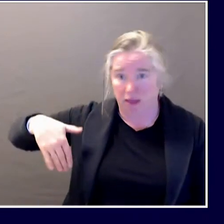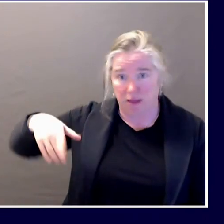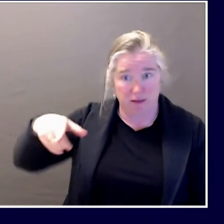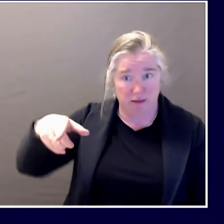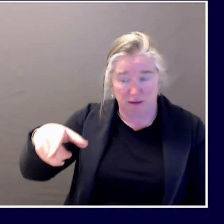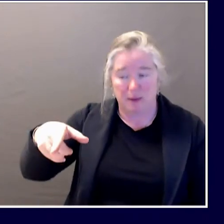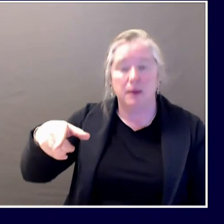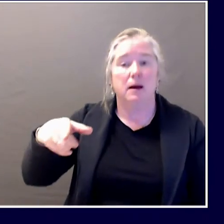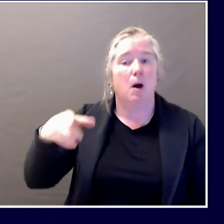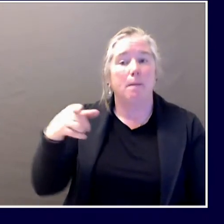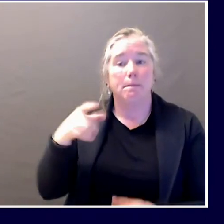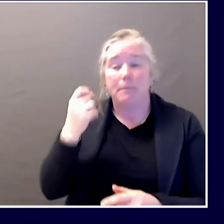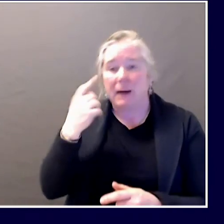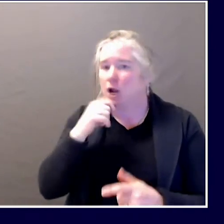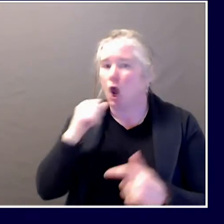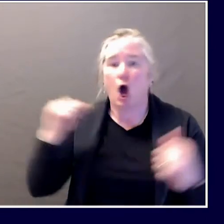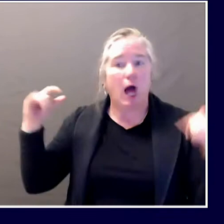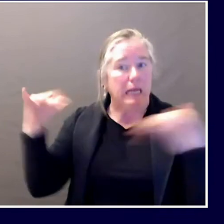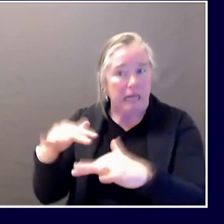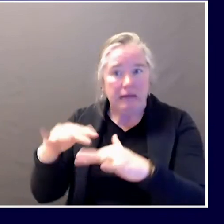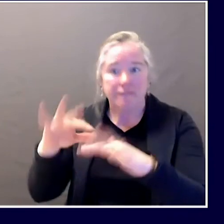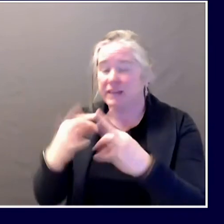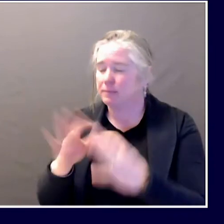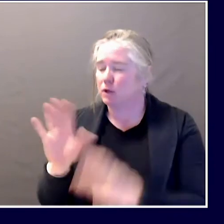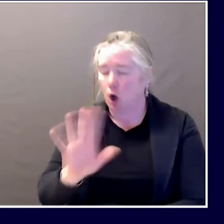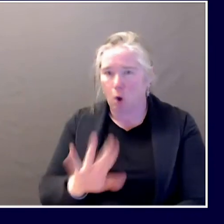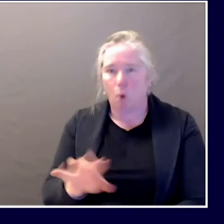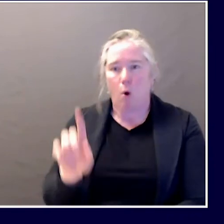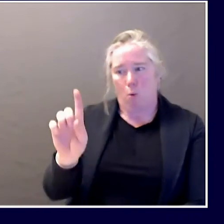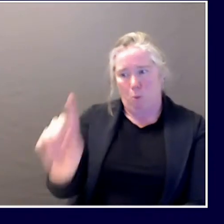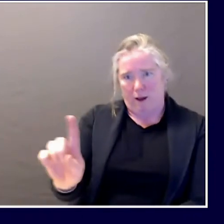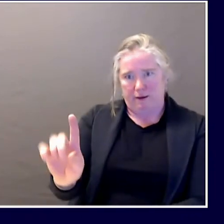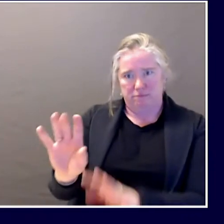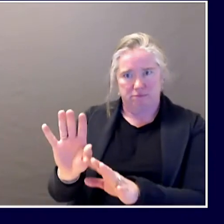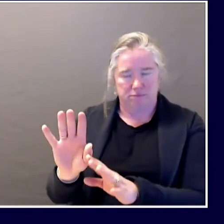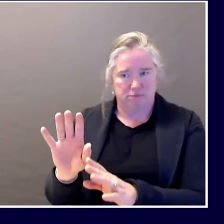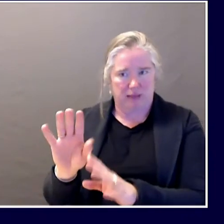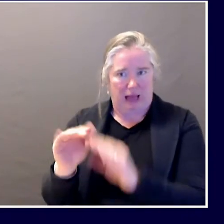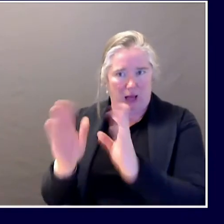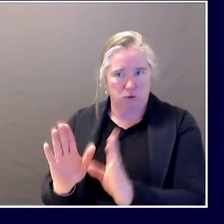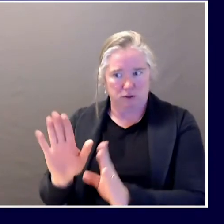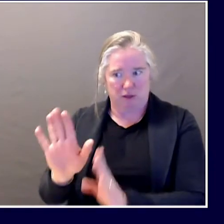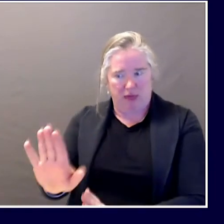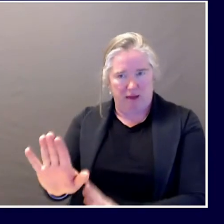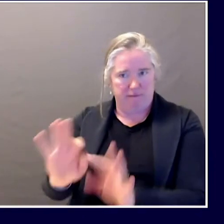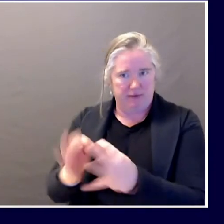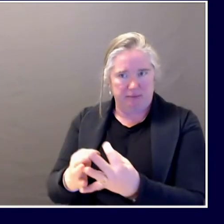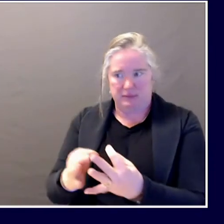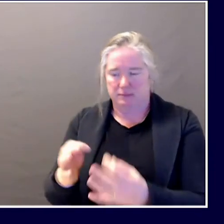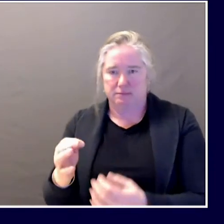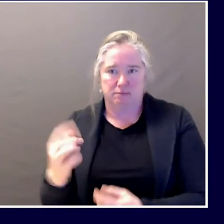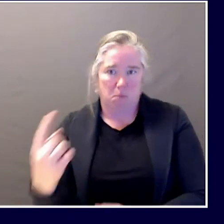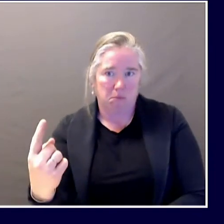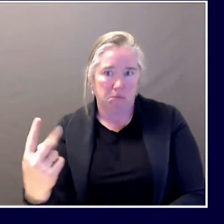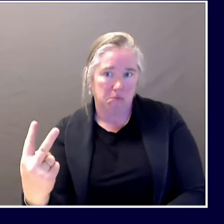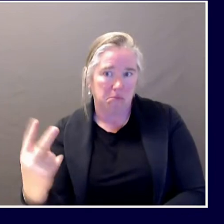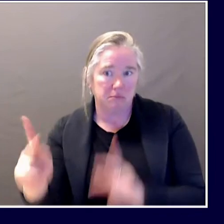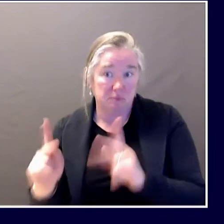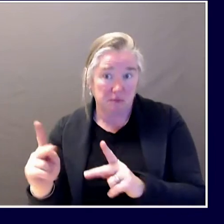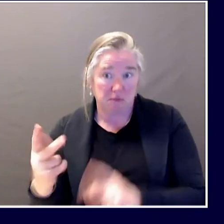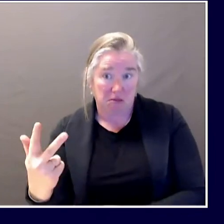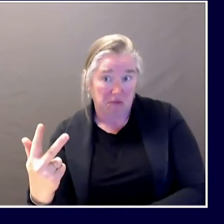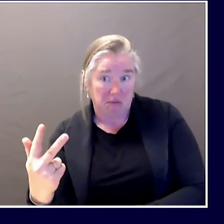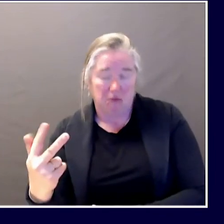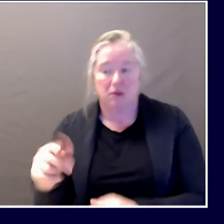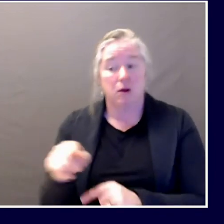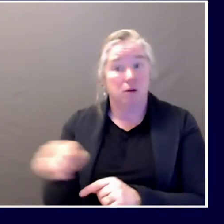those unvaccinated individuals are at low risk for severe COVID disease. Now, what does that mean?